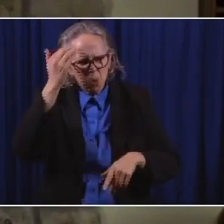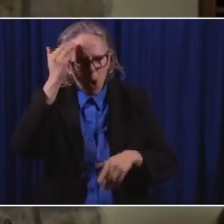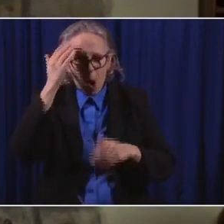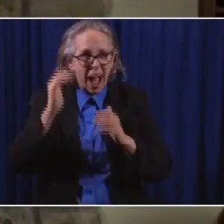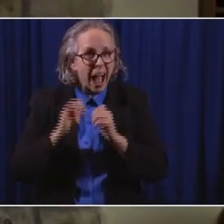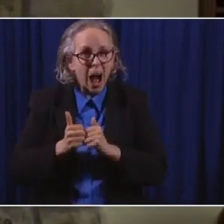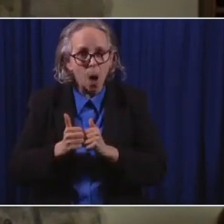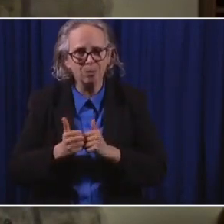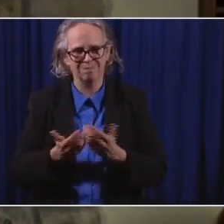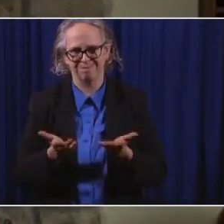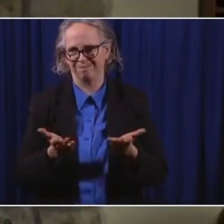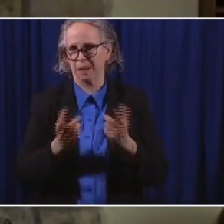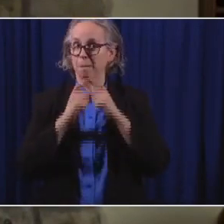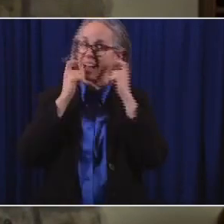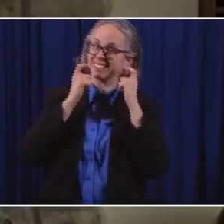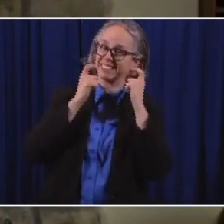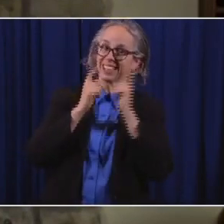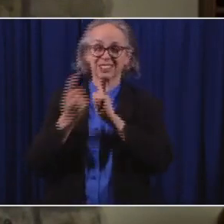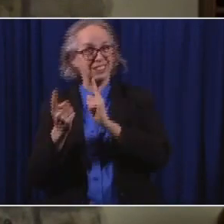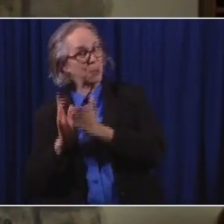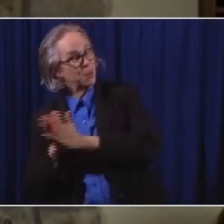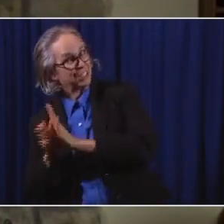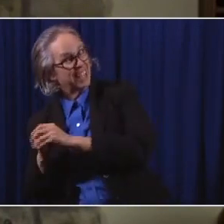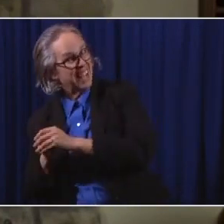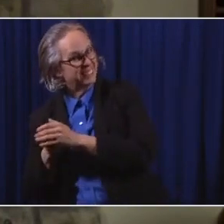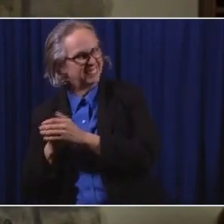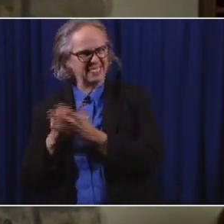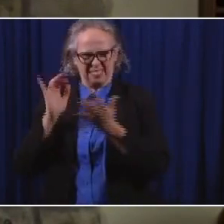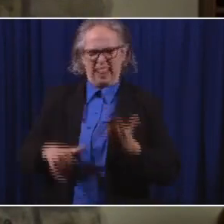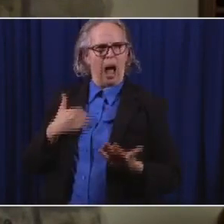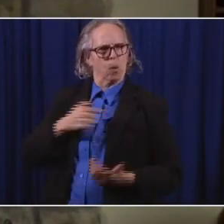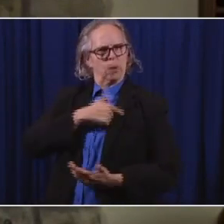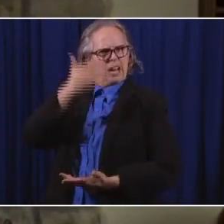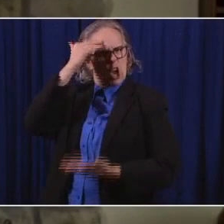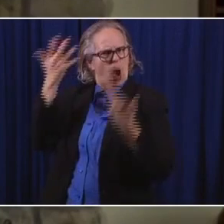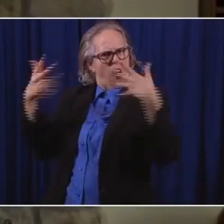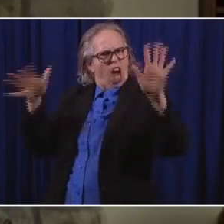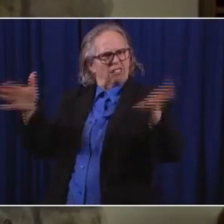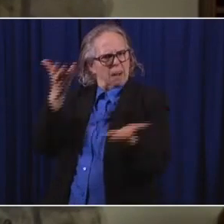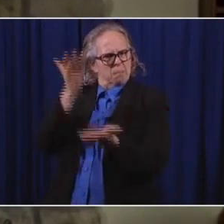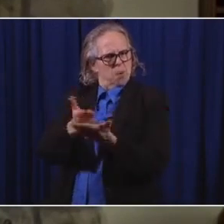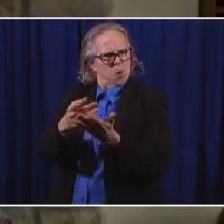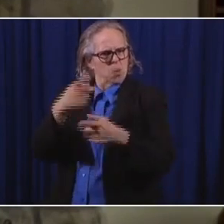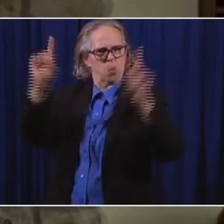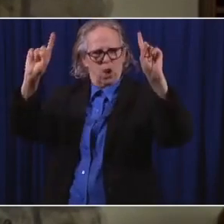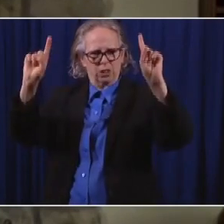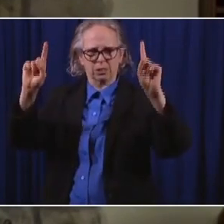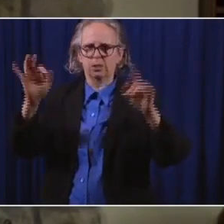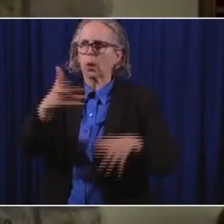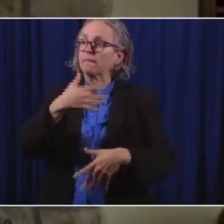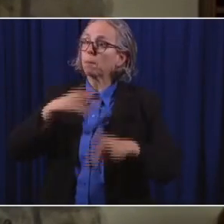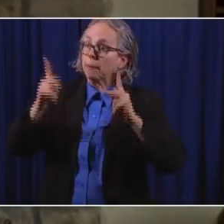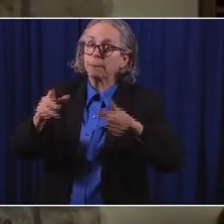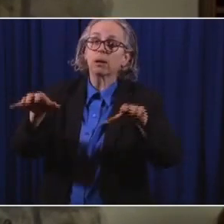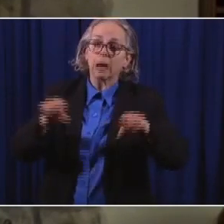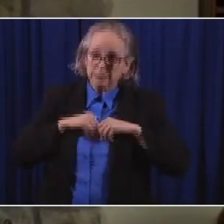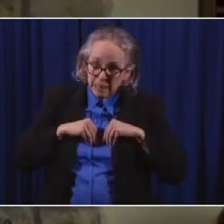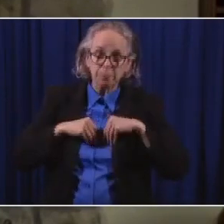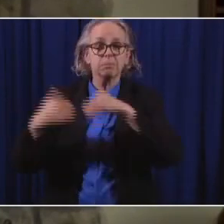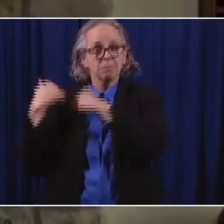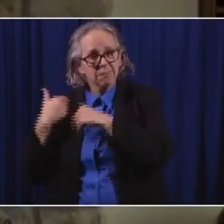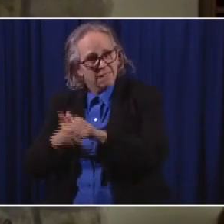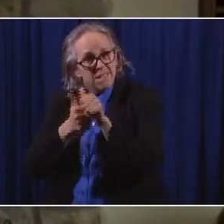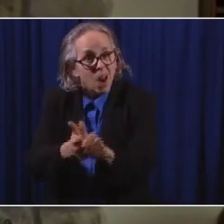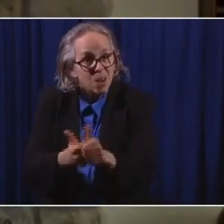This is not difficult. You know, we know what works. We just got to do it. And I think trying to look at it, 88